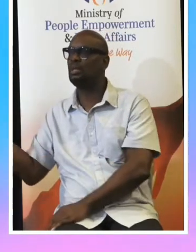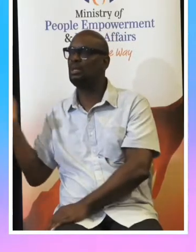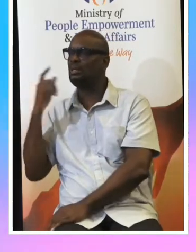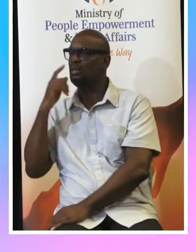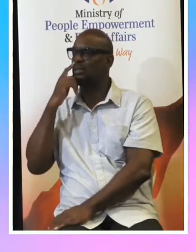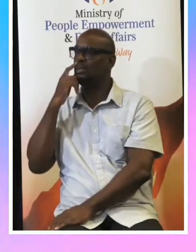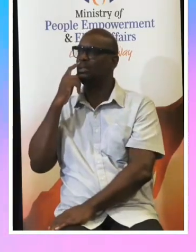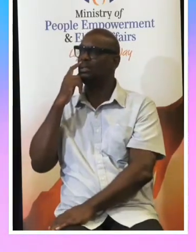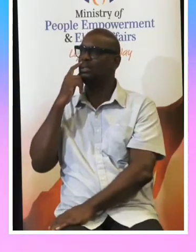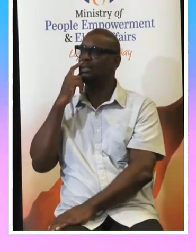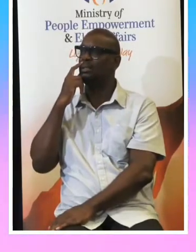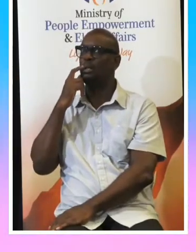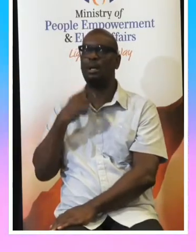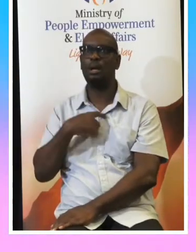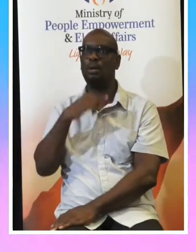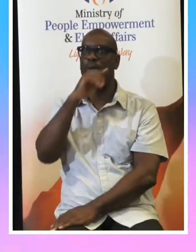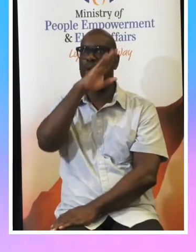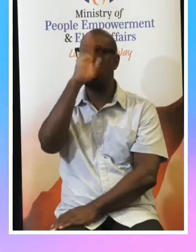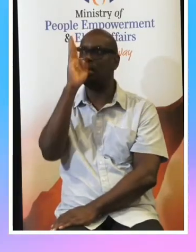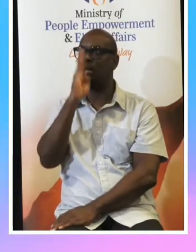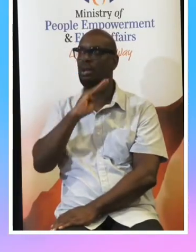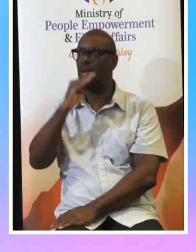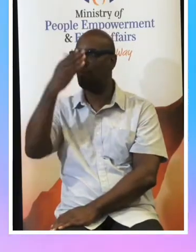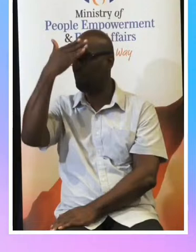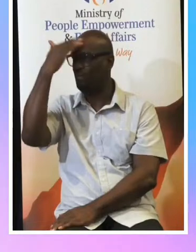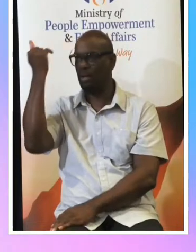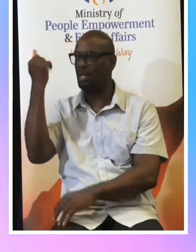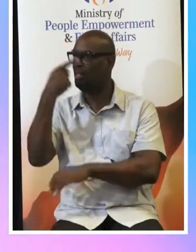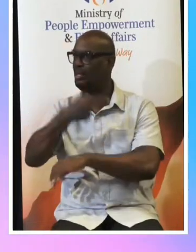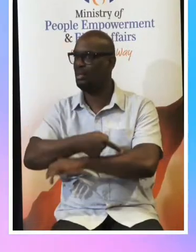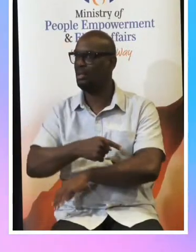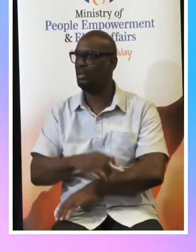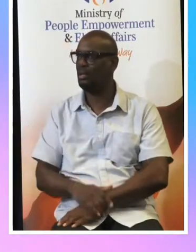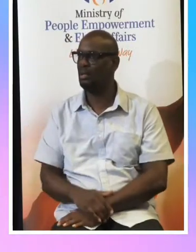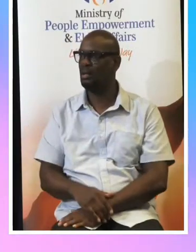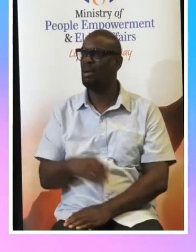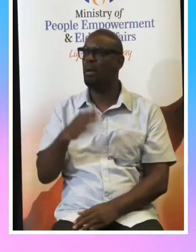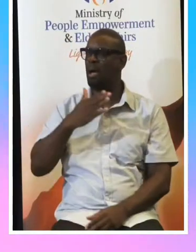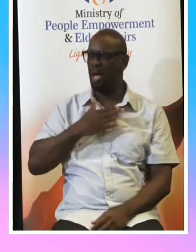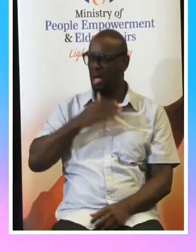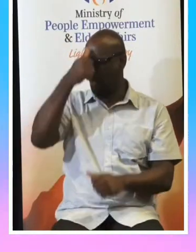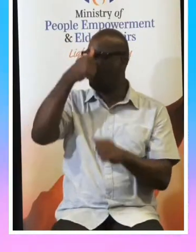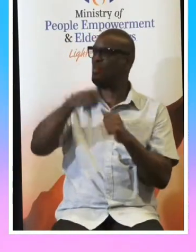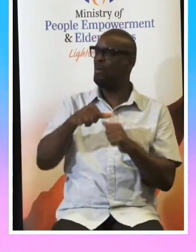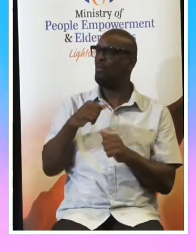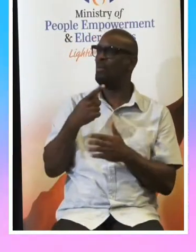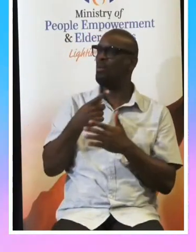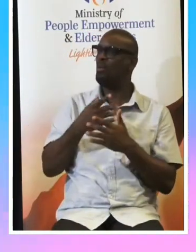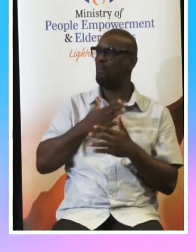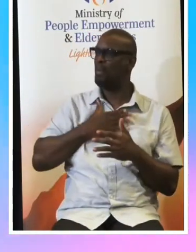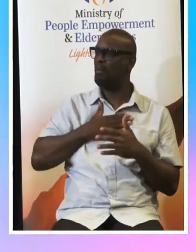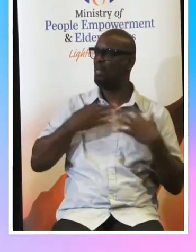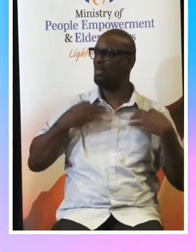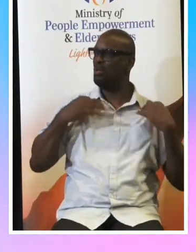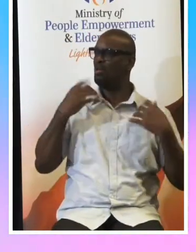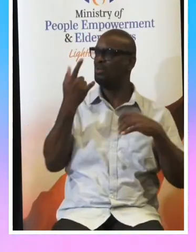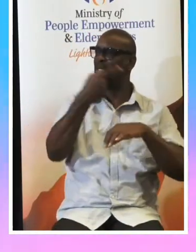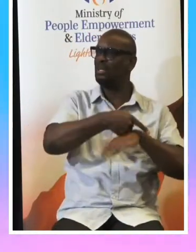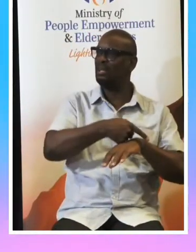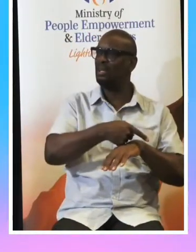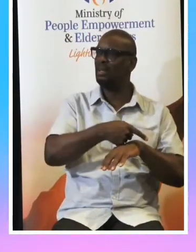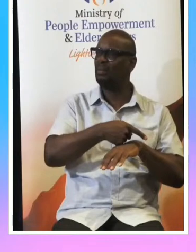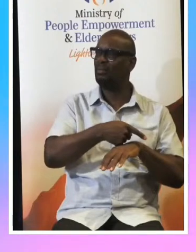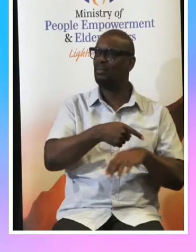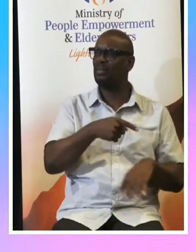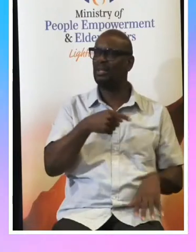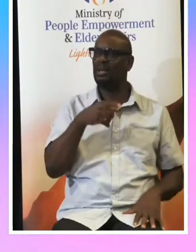I can remember what my mother was wearing, a burgundy silk blouse, where everything in that room